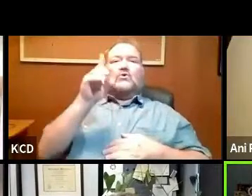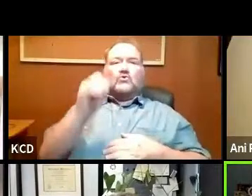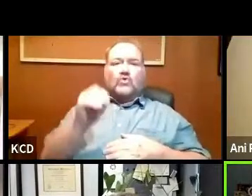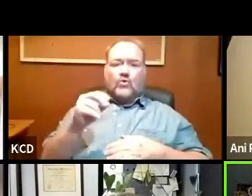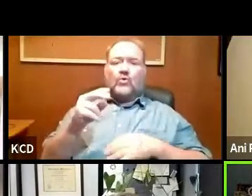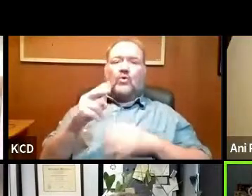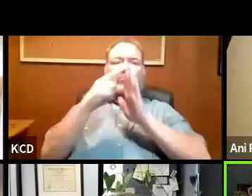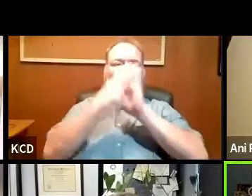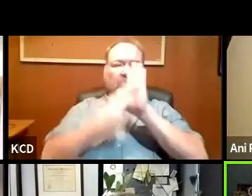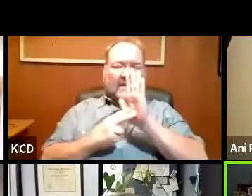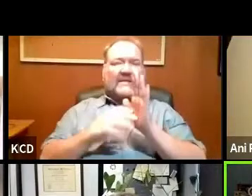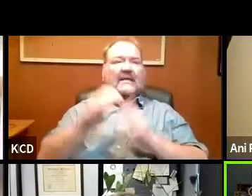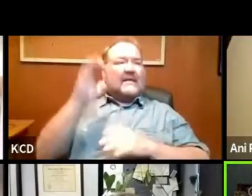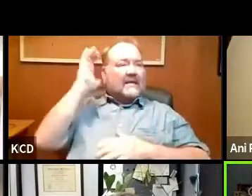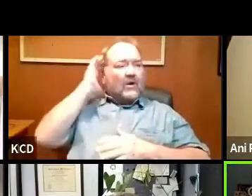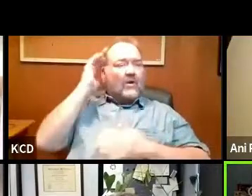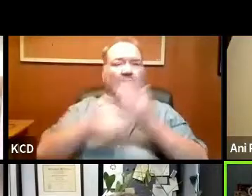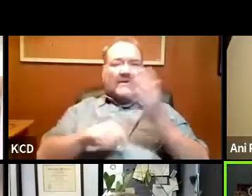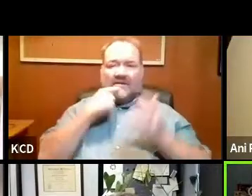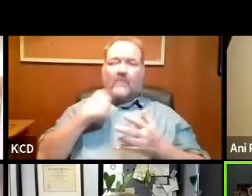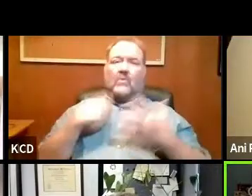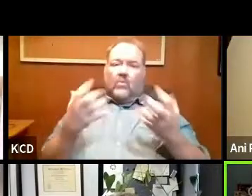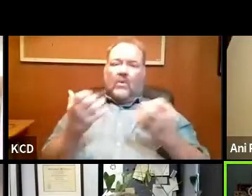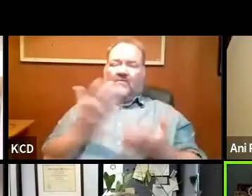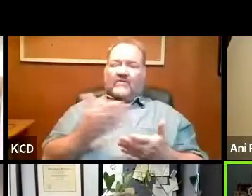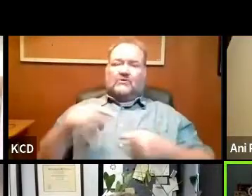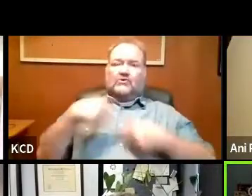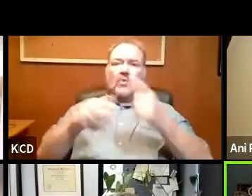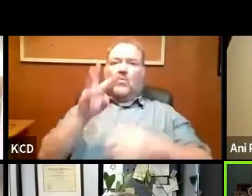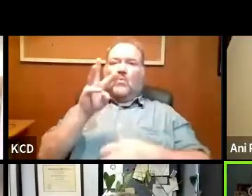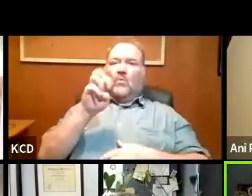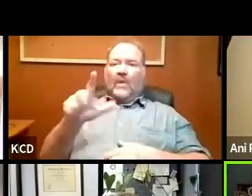and hear what you're saying, and we just want things to go well for everybody.